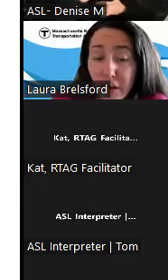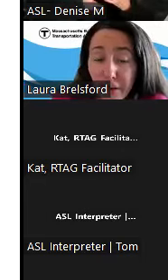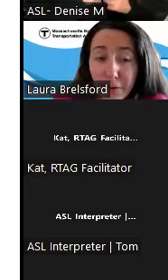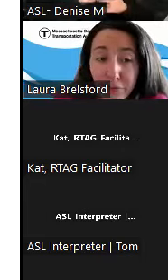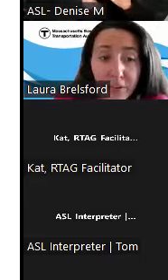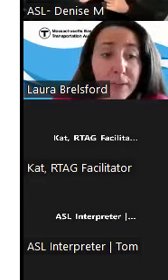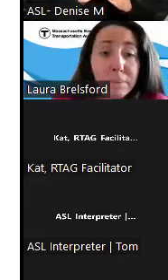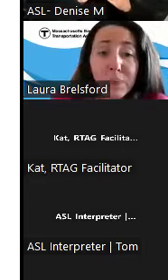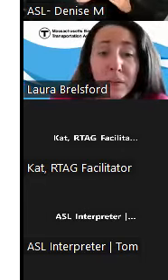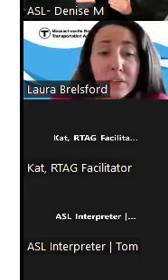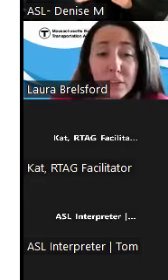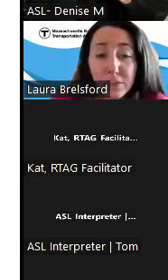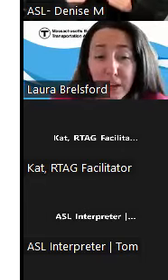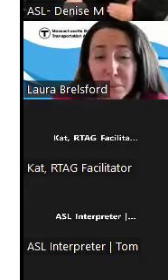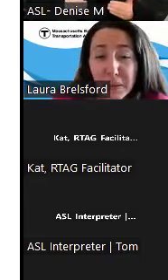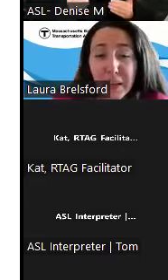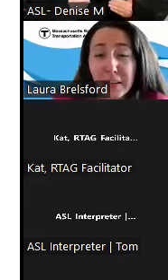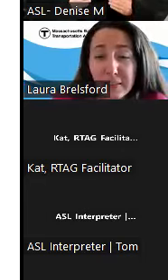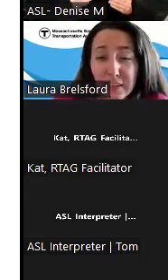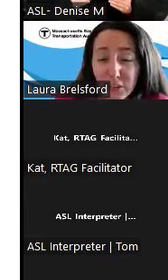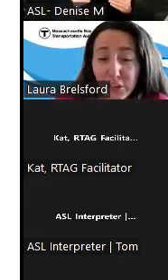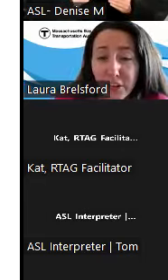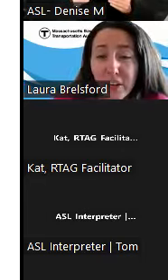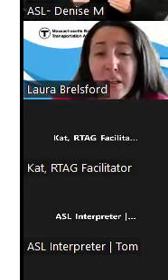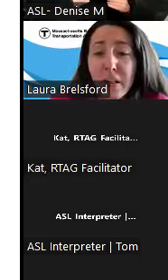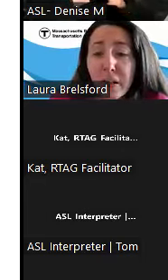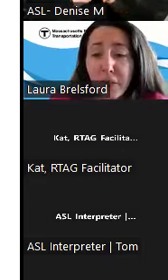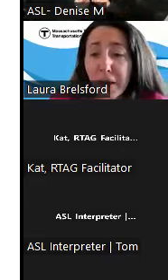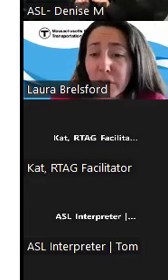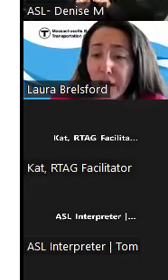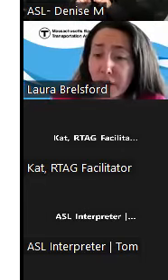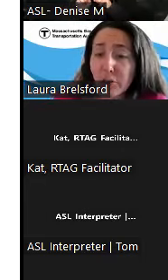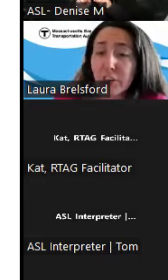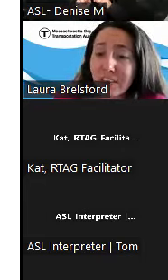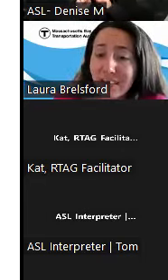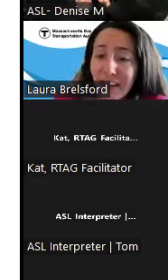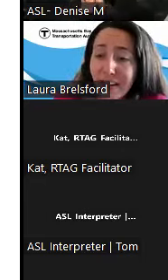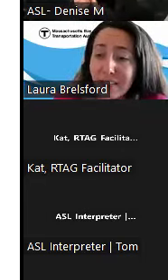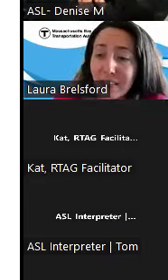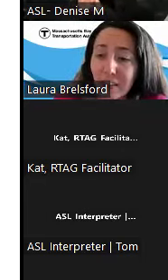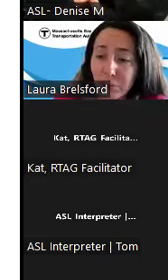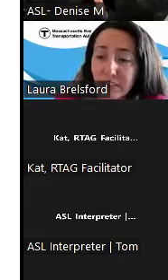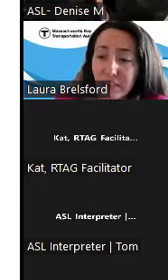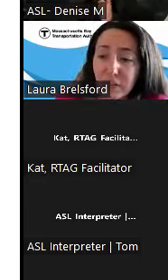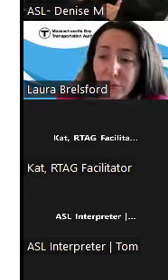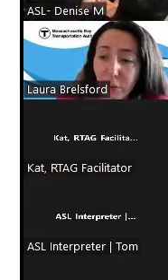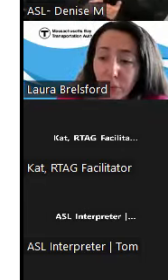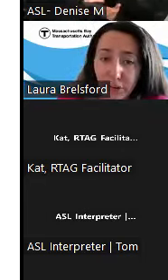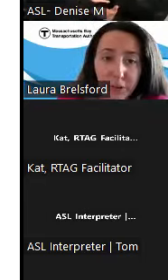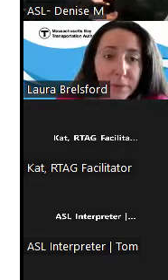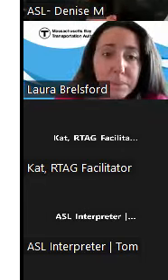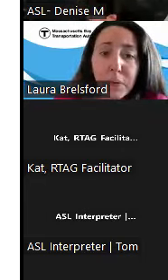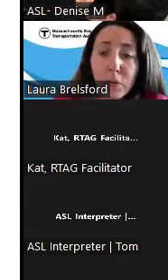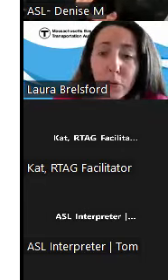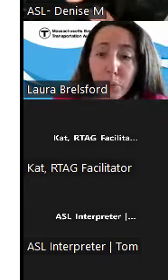notion of developing a sensor that could actually detect the presence of